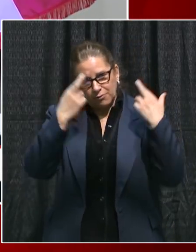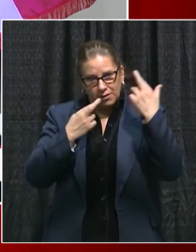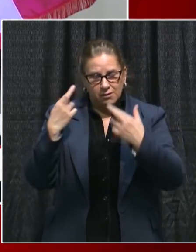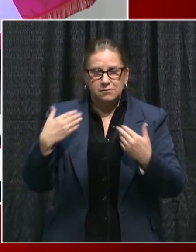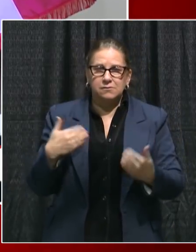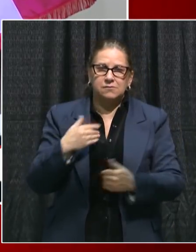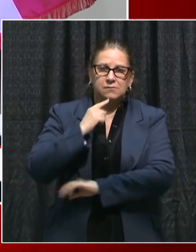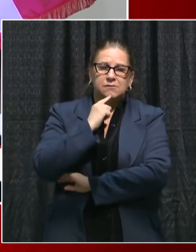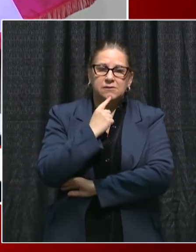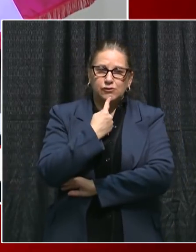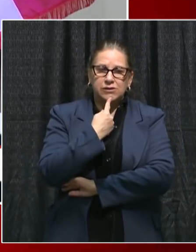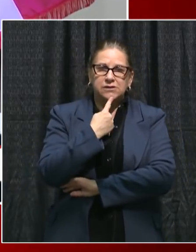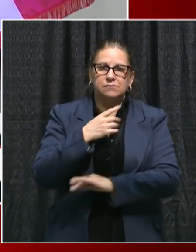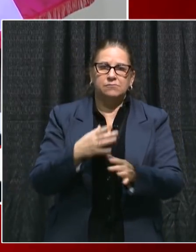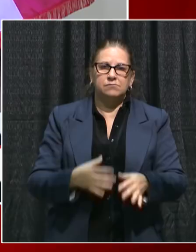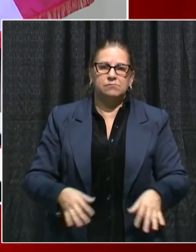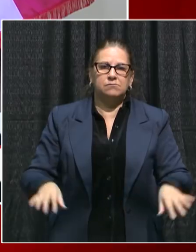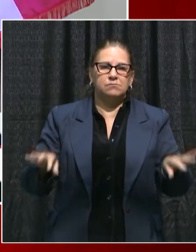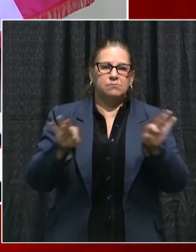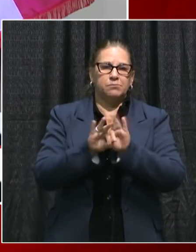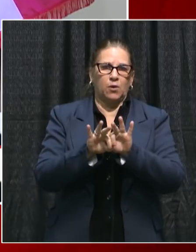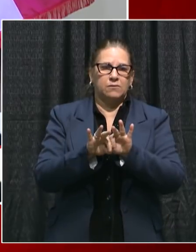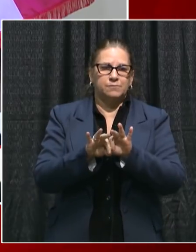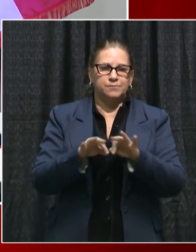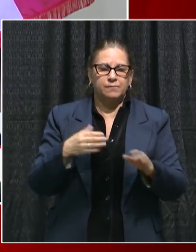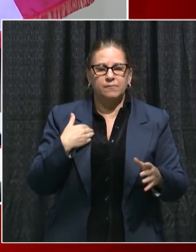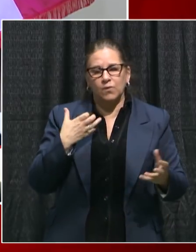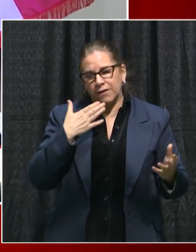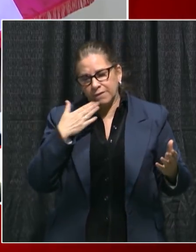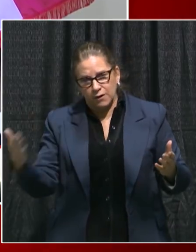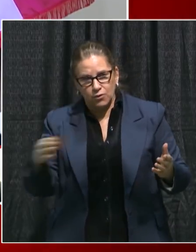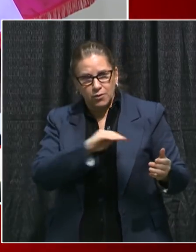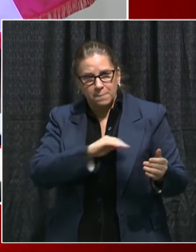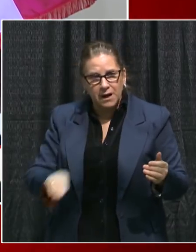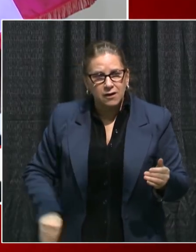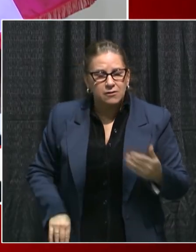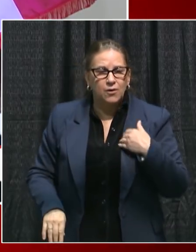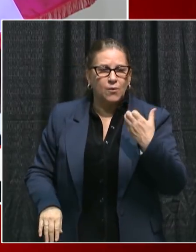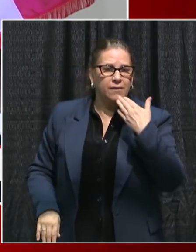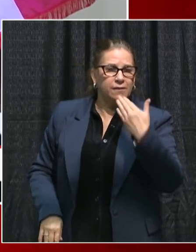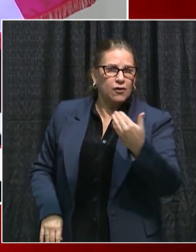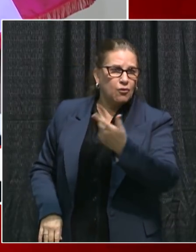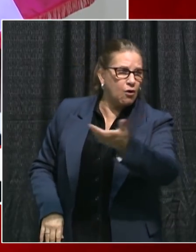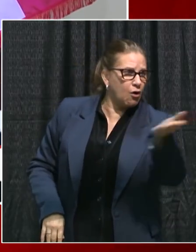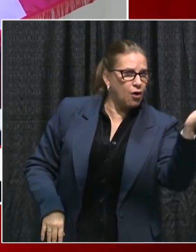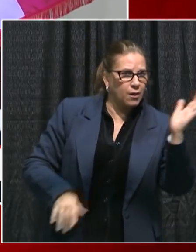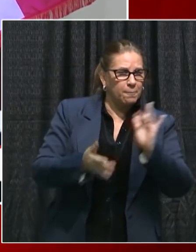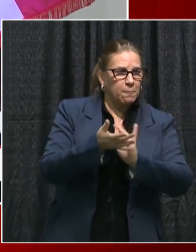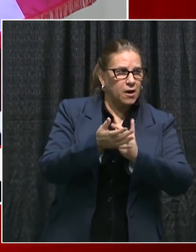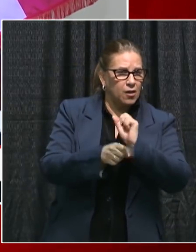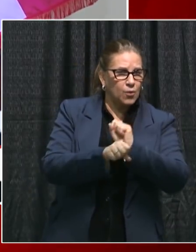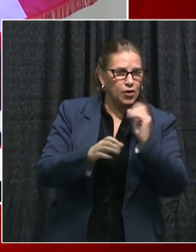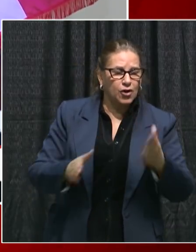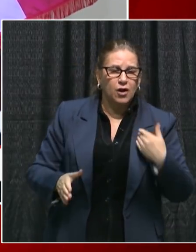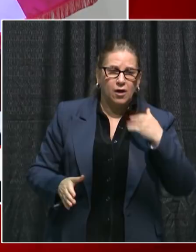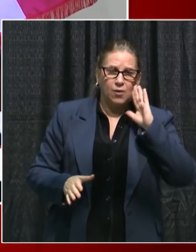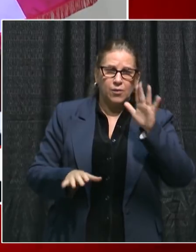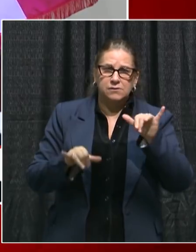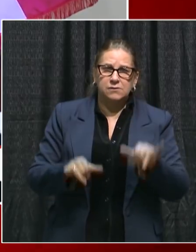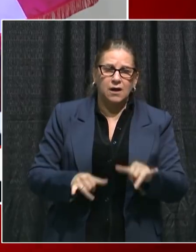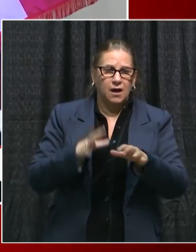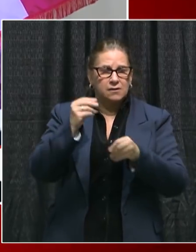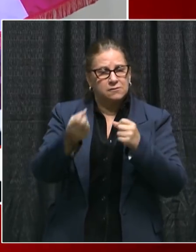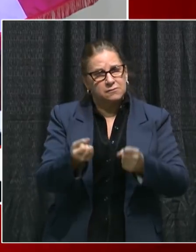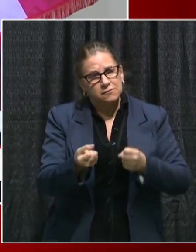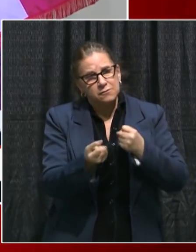thank, again, the Mayor. We want to thank all the frontline workers, and we'll be here for as long as we need to support this effort. But